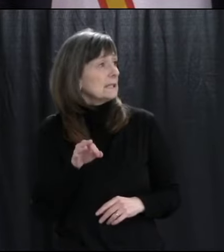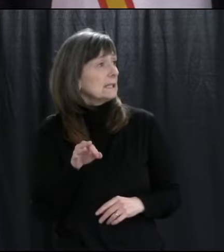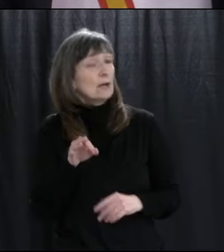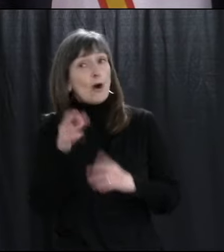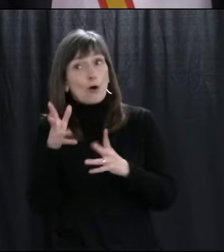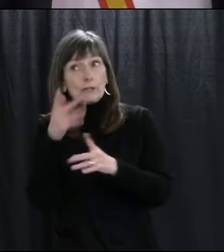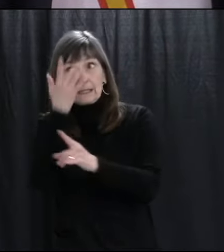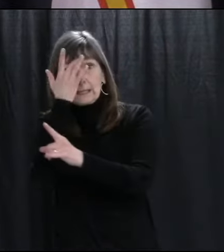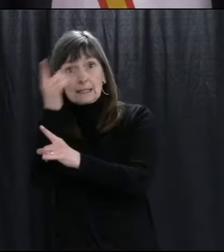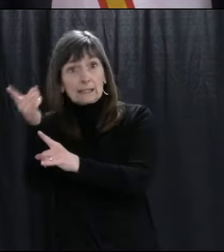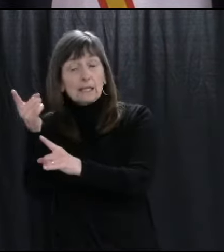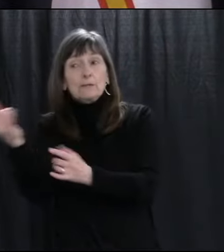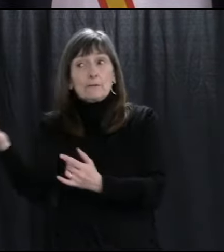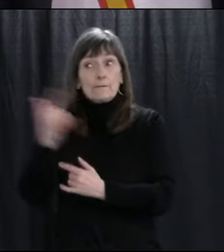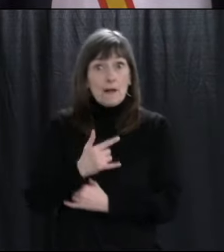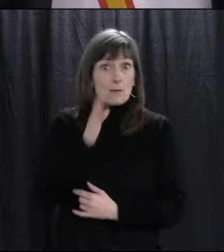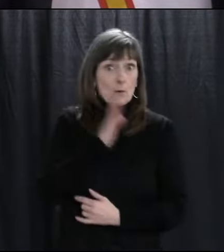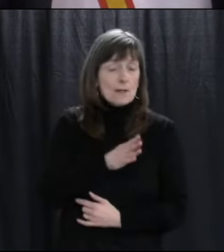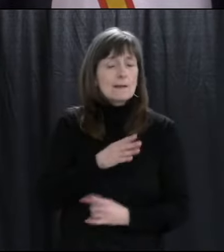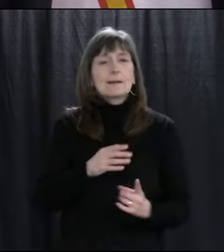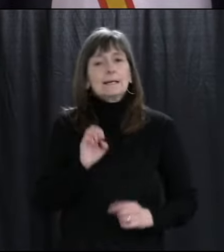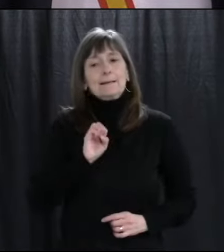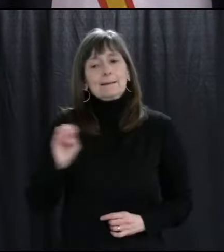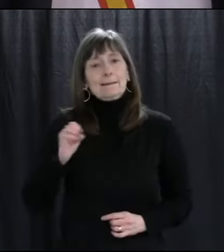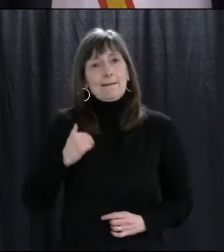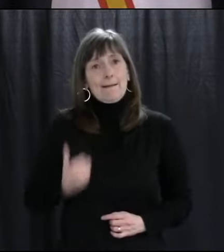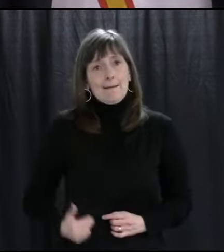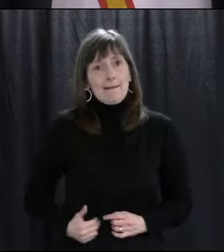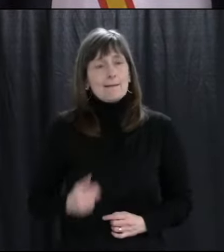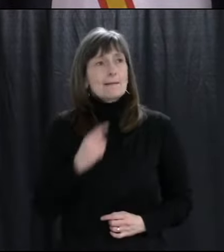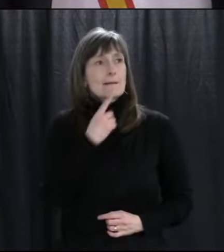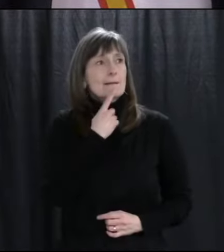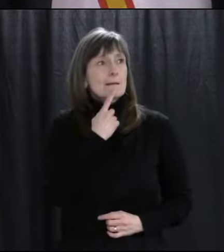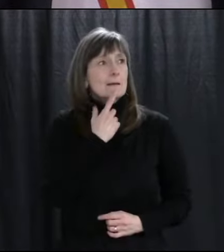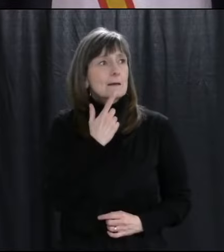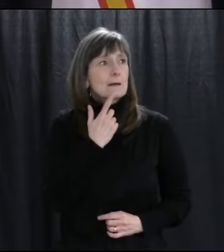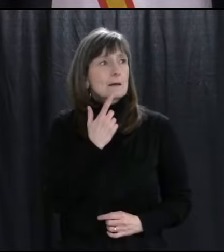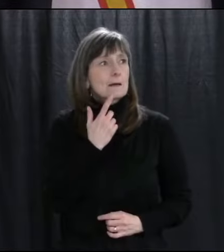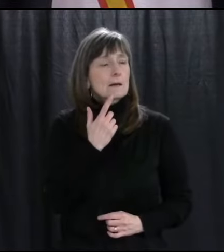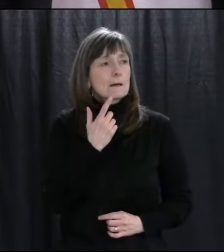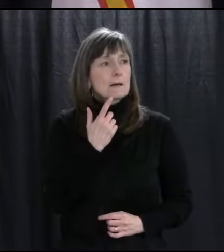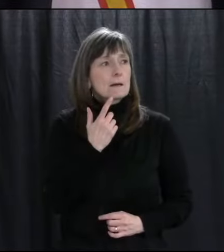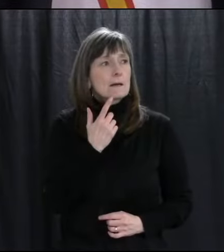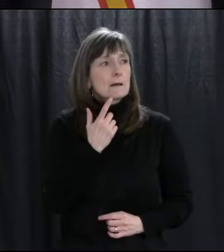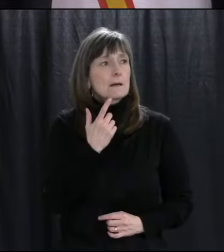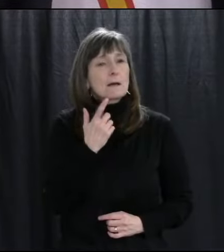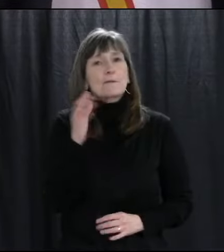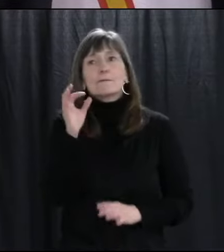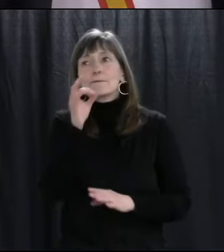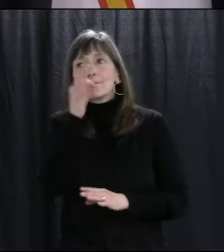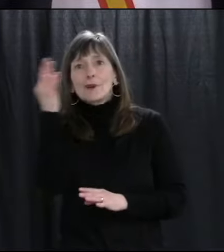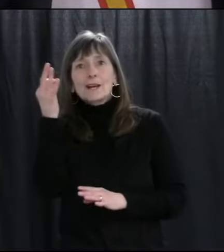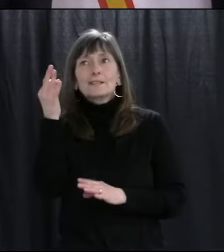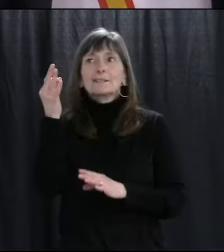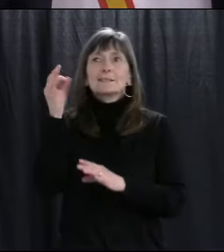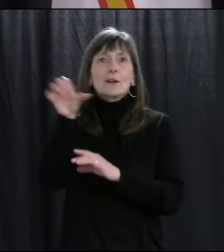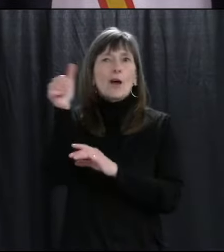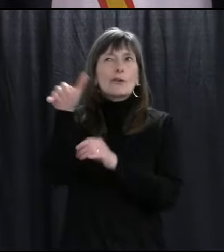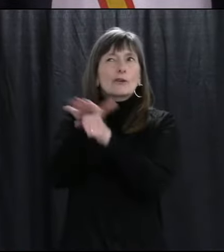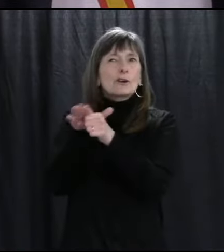that situation? So my understanding is that Eastern Health has an agreement and understanding with France and St.